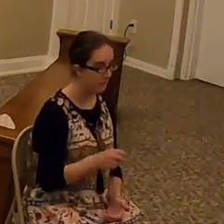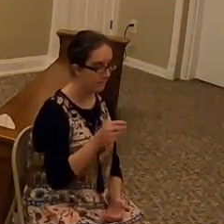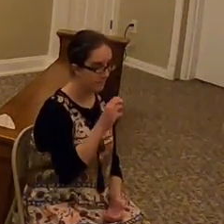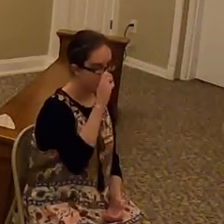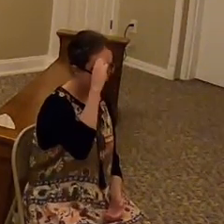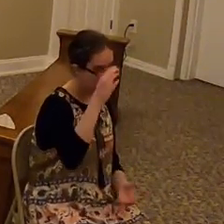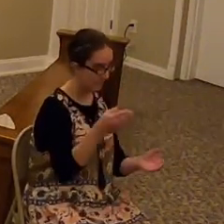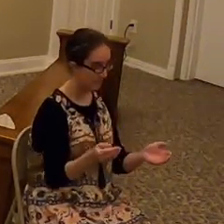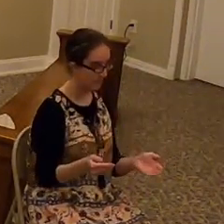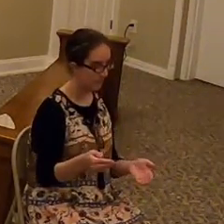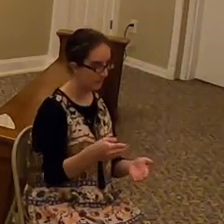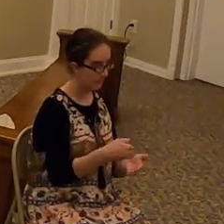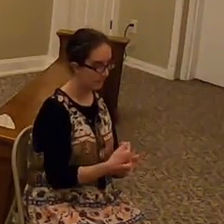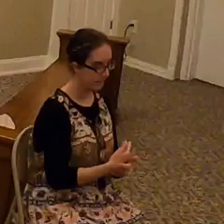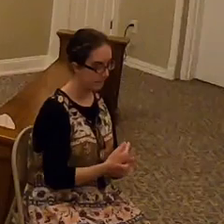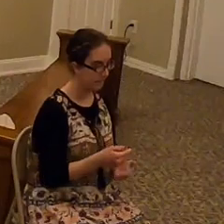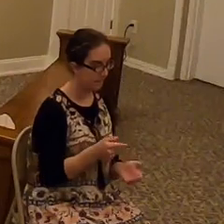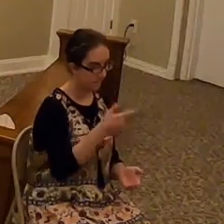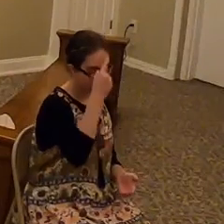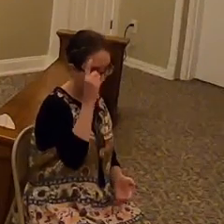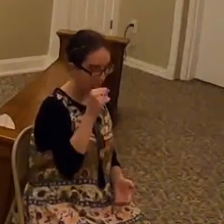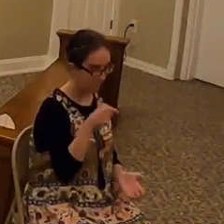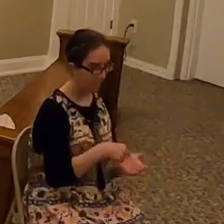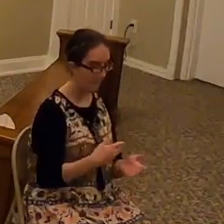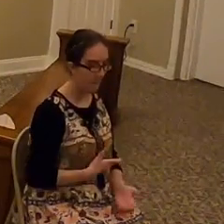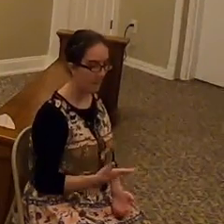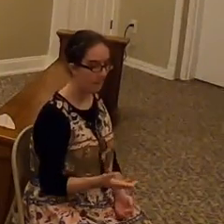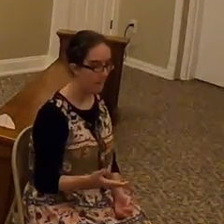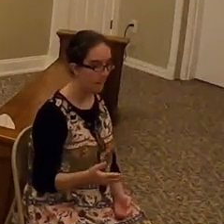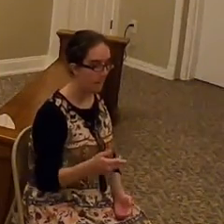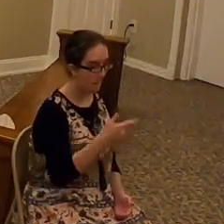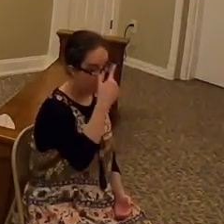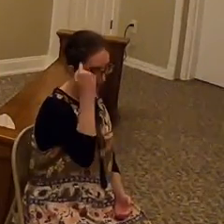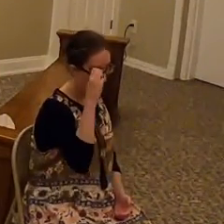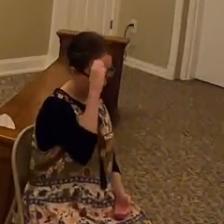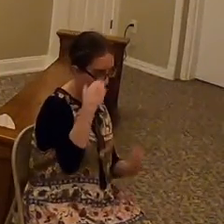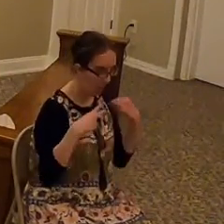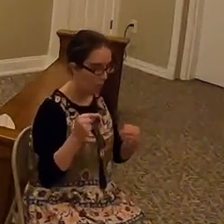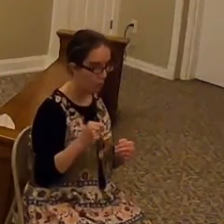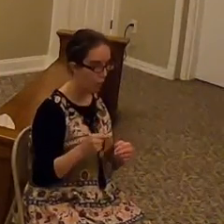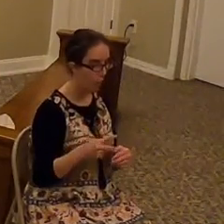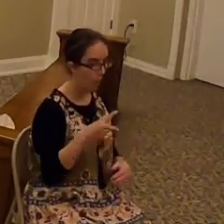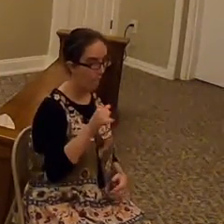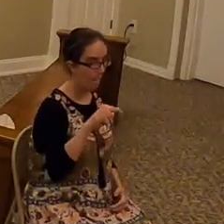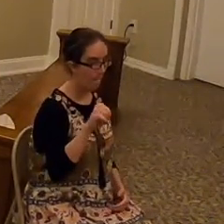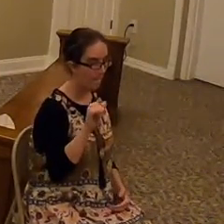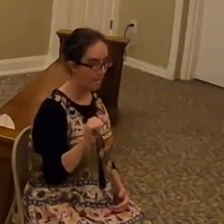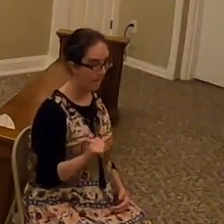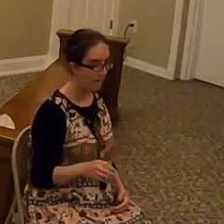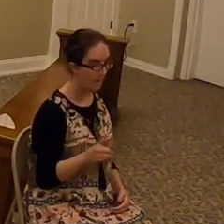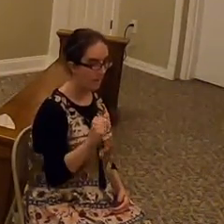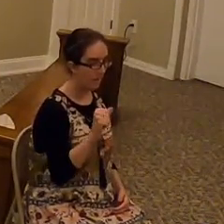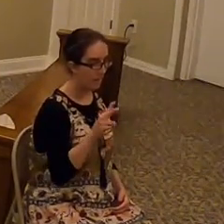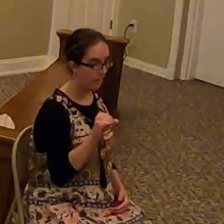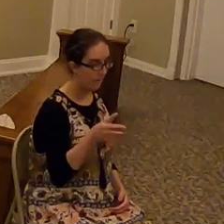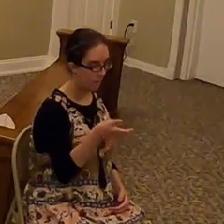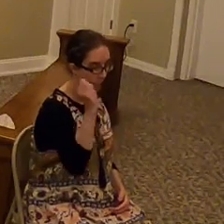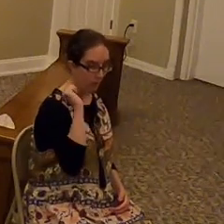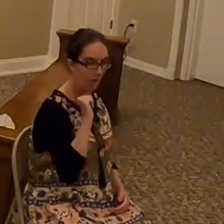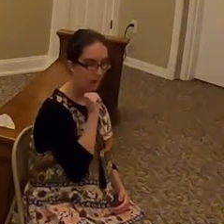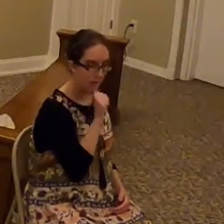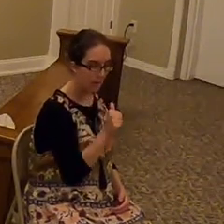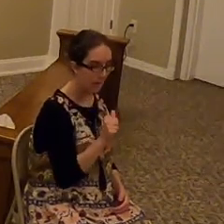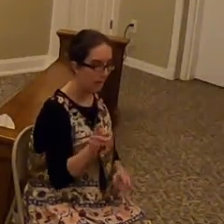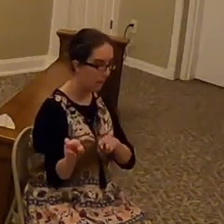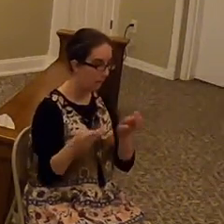And he shall restore the lamb fourfold because he did this thing, and because he had no pity. David was